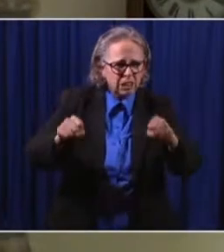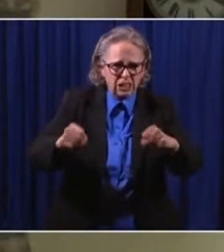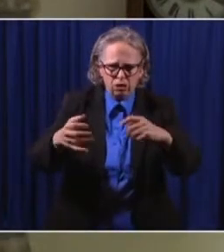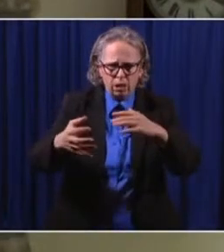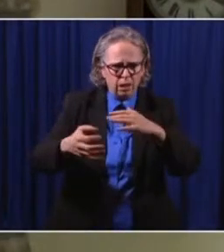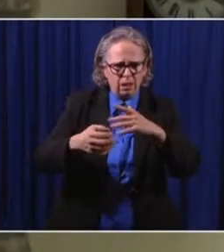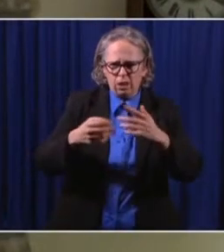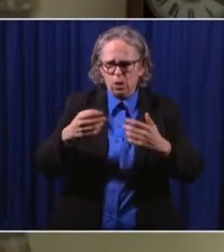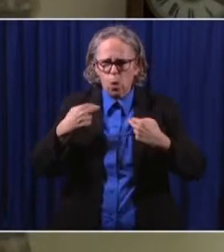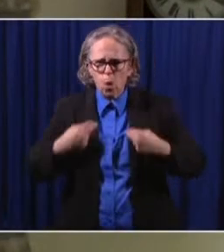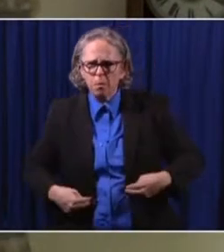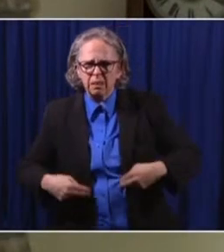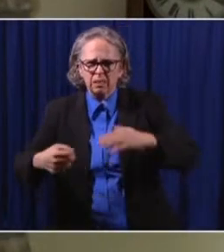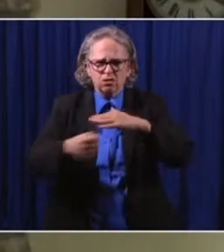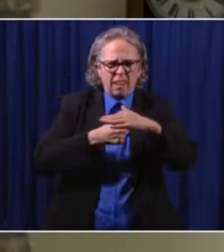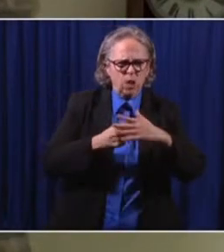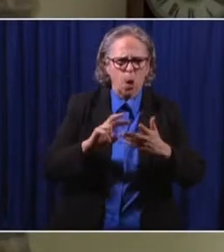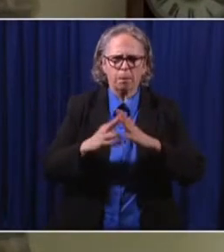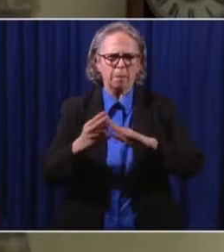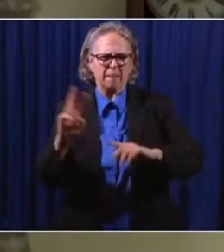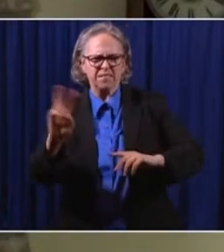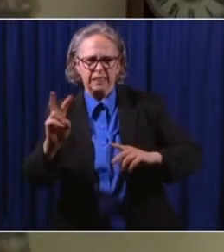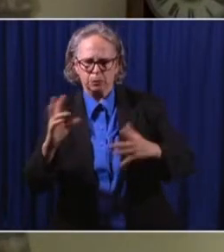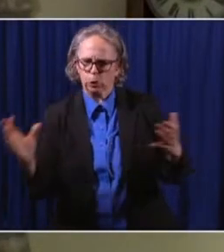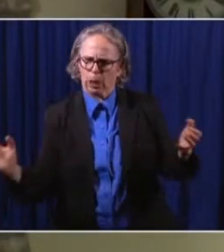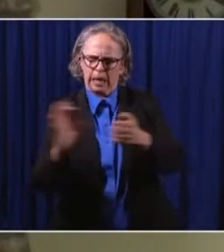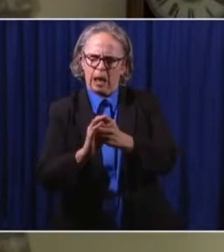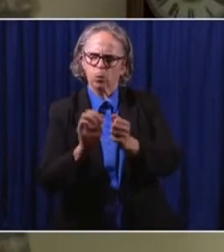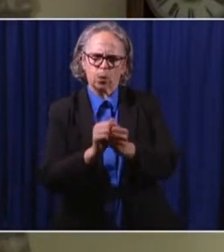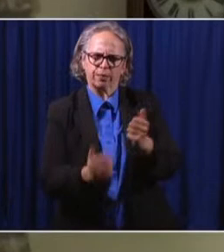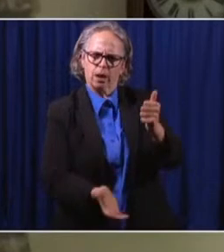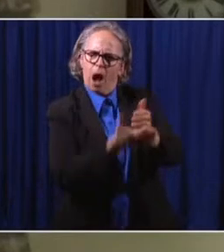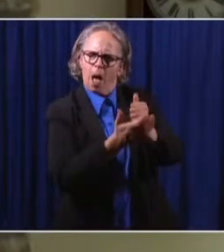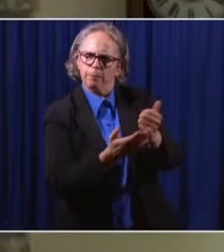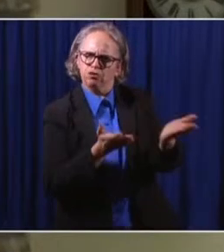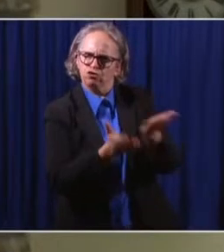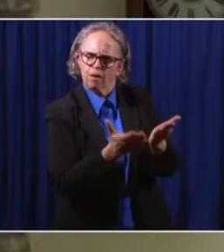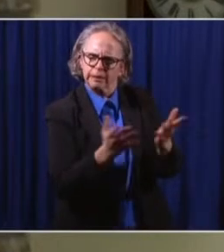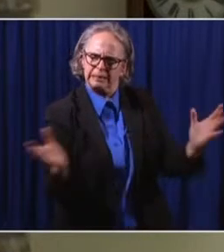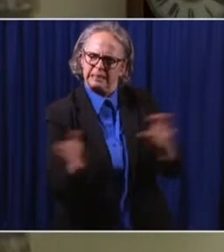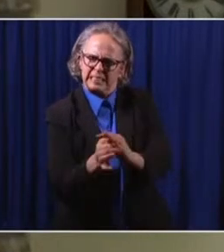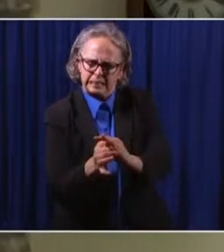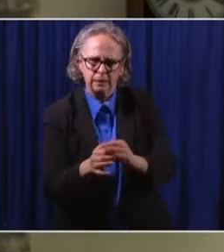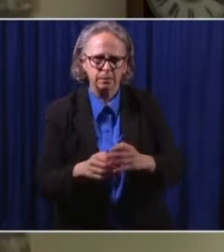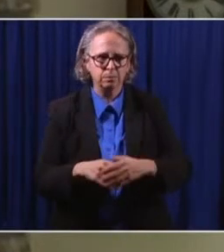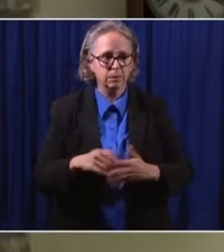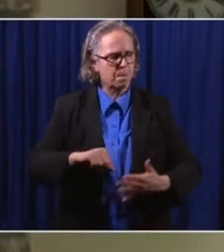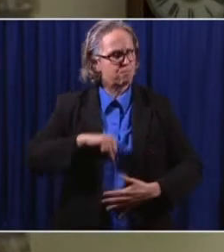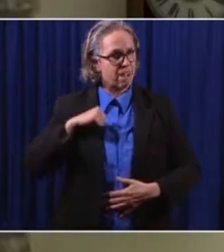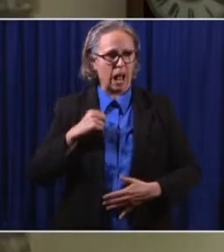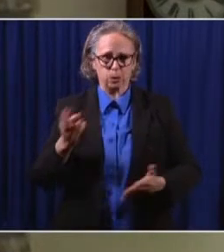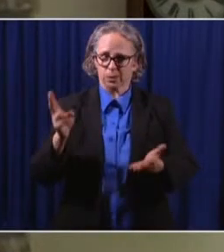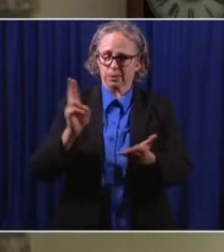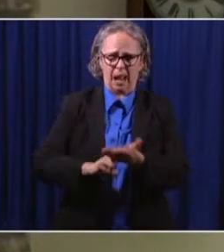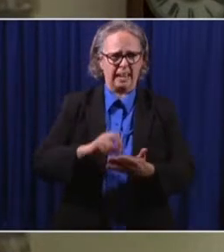with supportive social services. As governor, I was proud to sign Senate Bill 5 last year, which increased penalties for trafficking